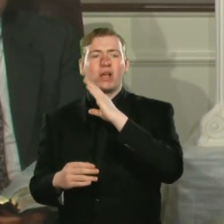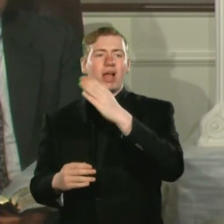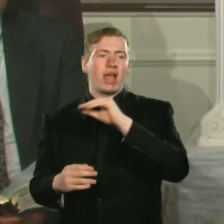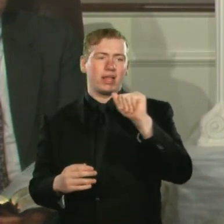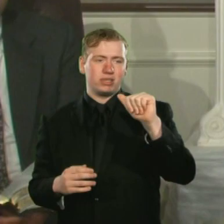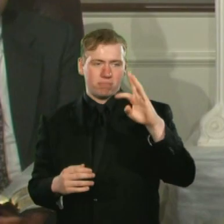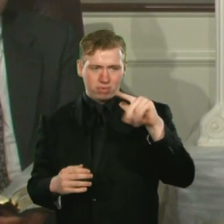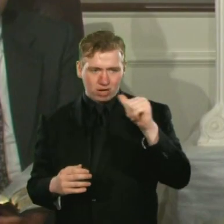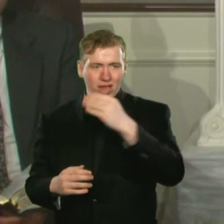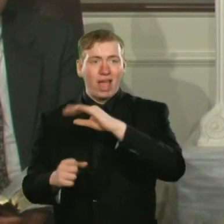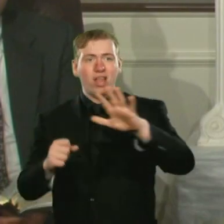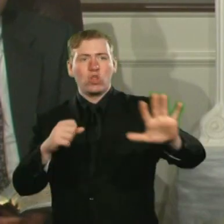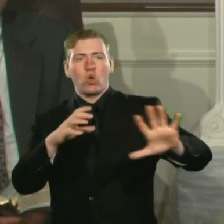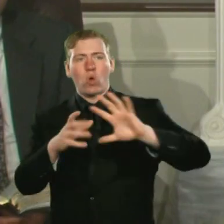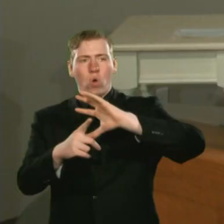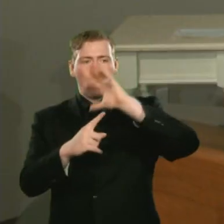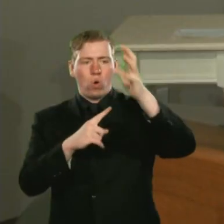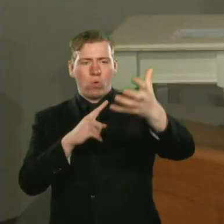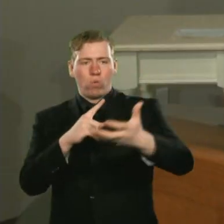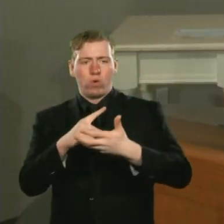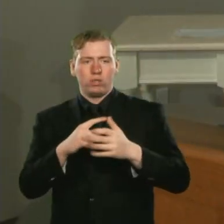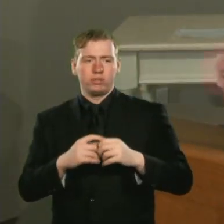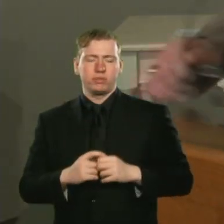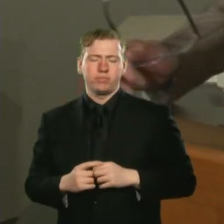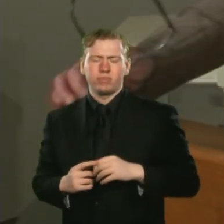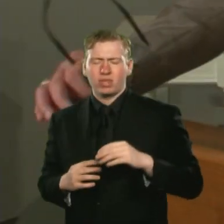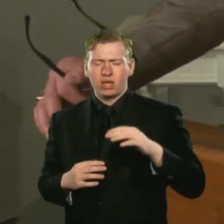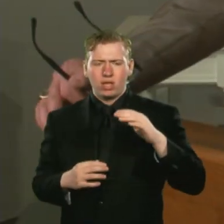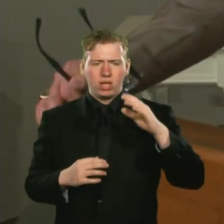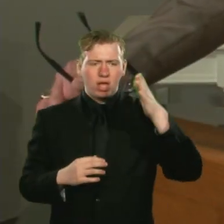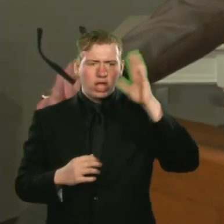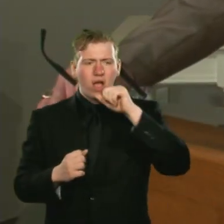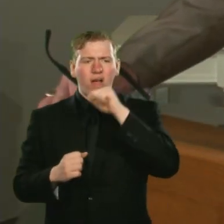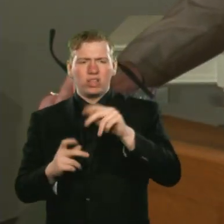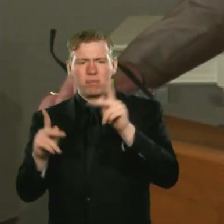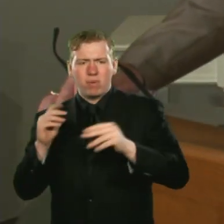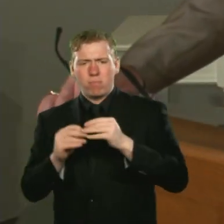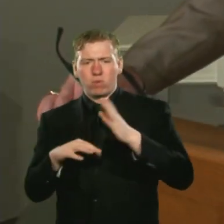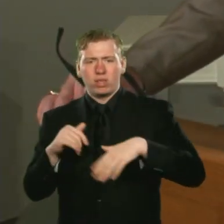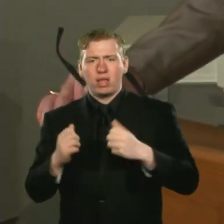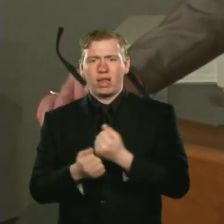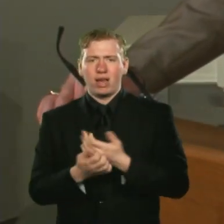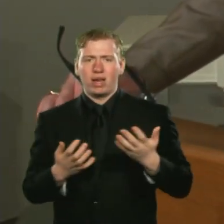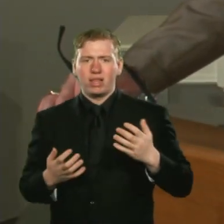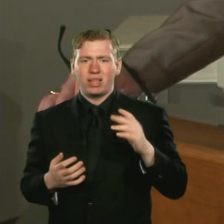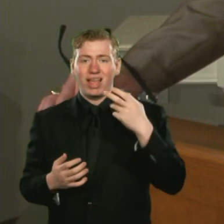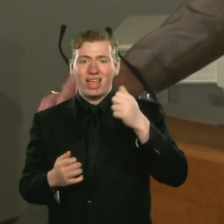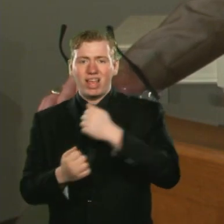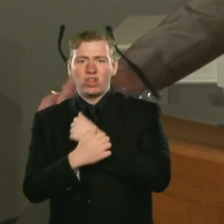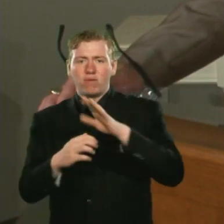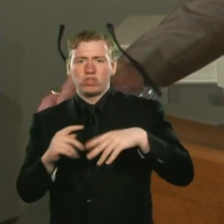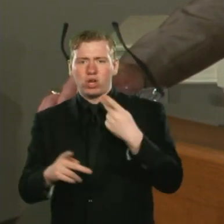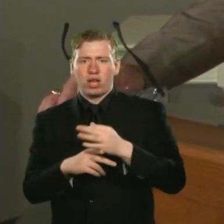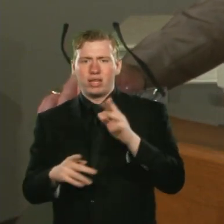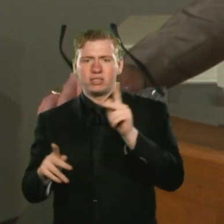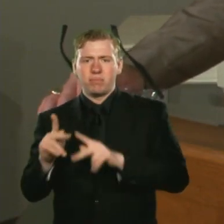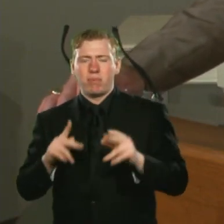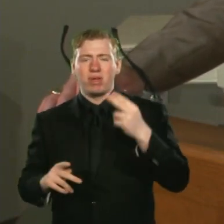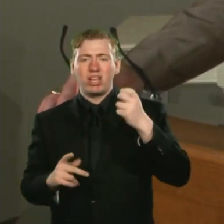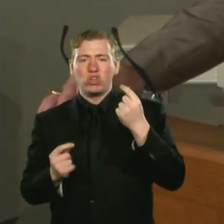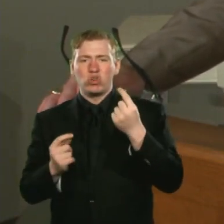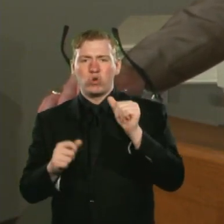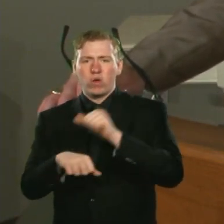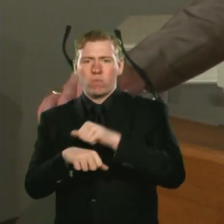Let me just tell you something, just remind you. God loves people more than anything, and he loves all kinds of people. And he's doing a work in